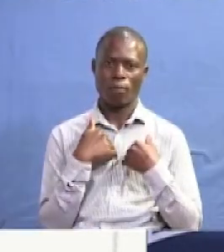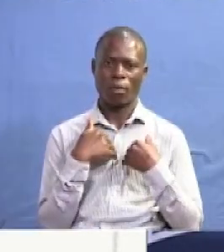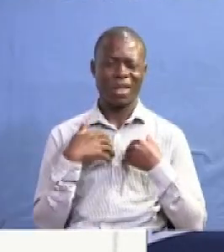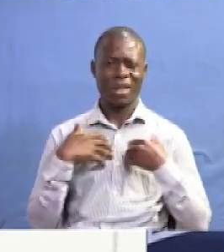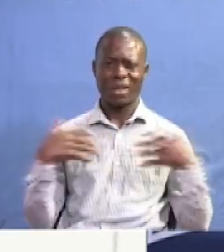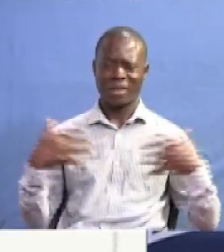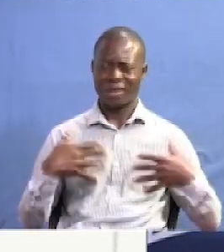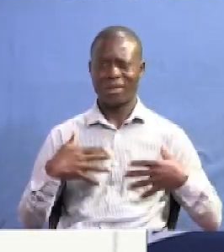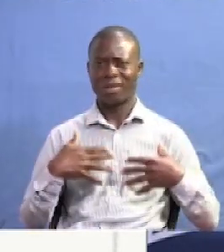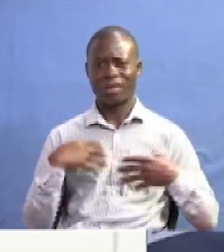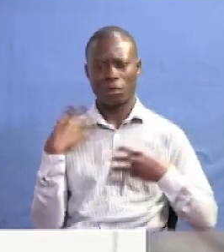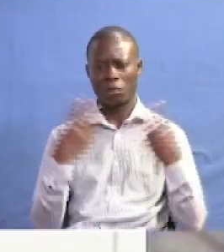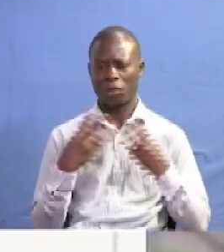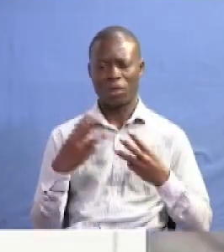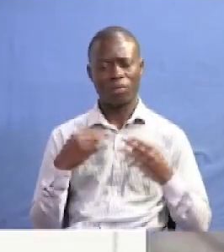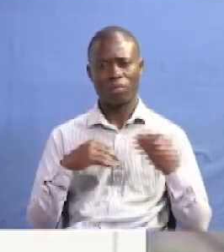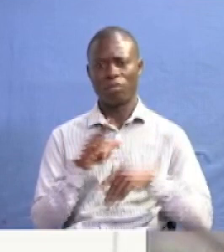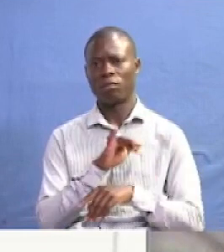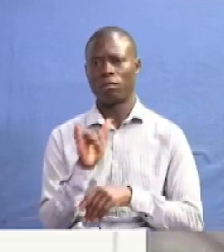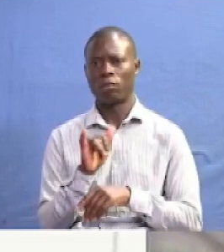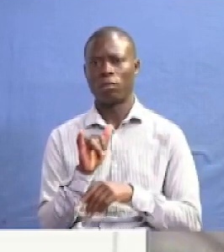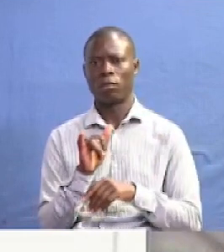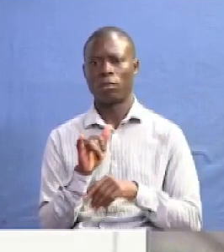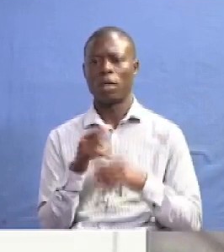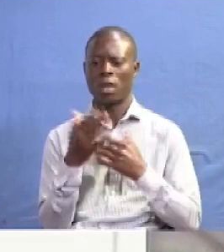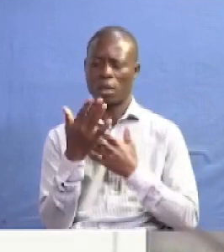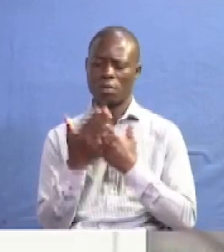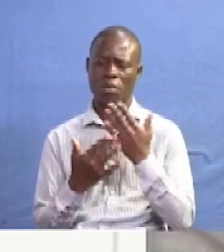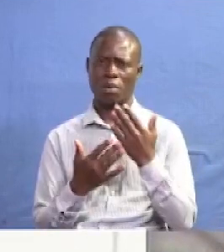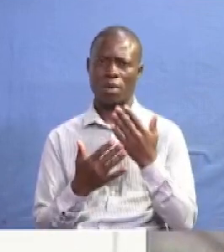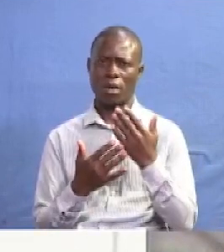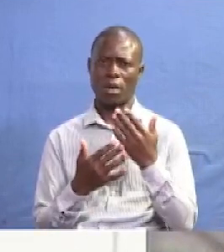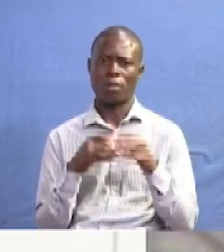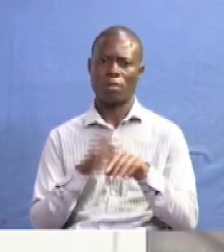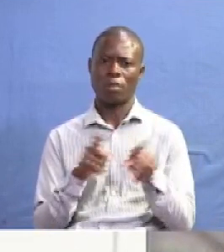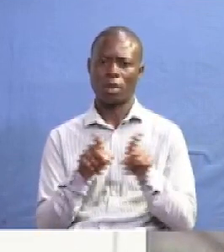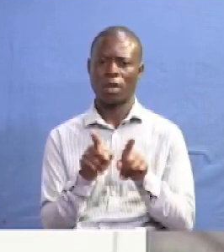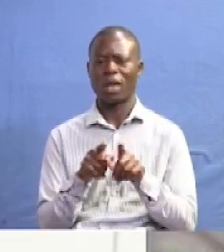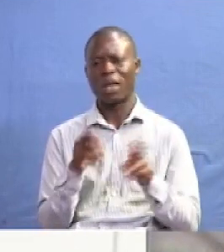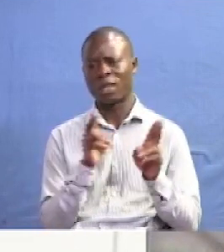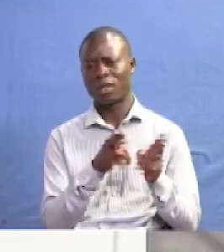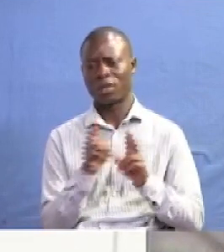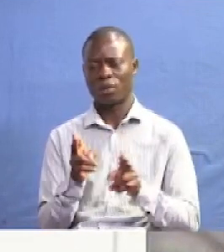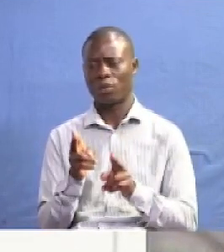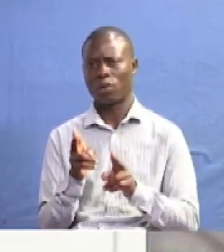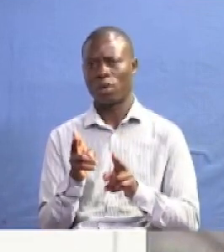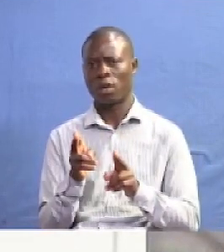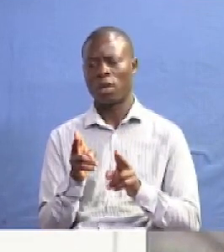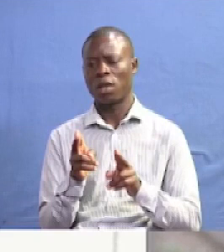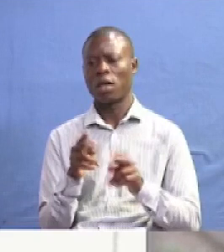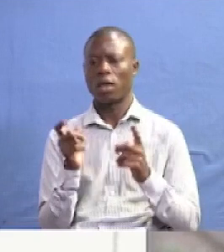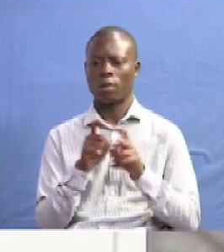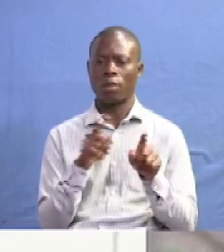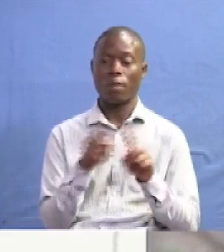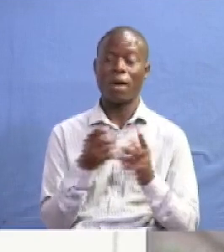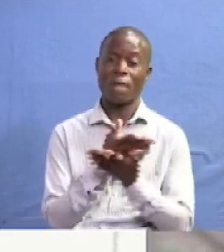terrible, horrible cramps. Menstrual pain is often mistaken for a normal kind of pain, but there is